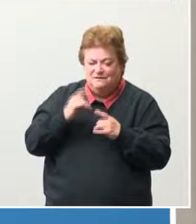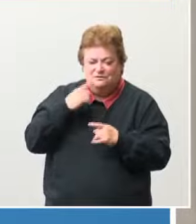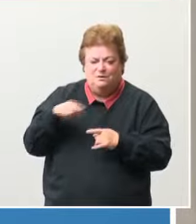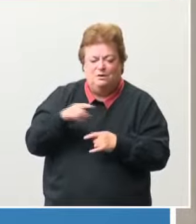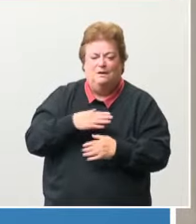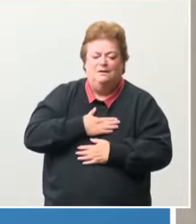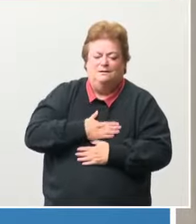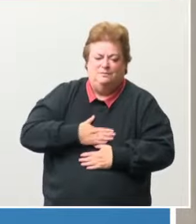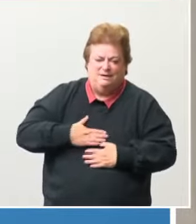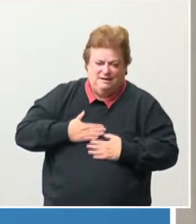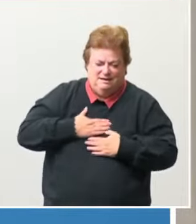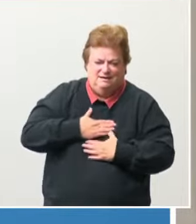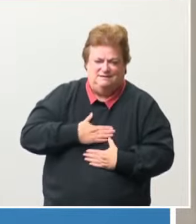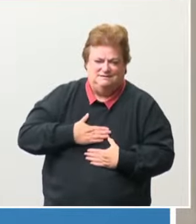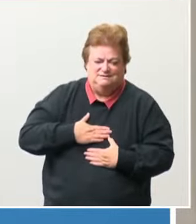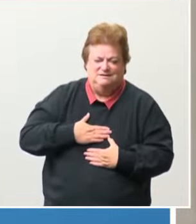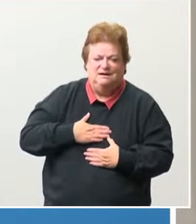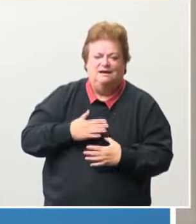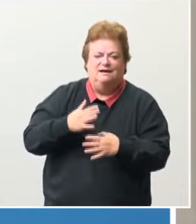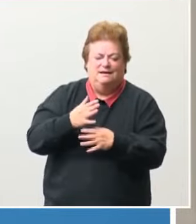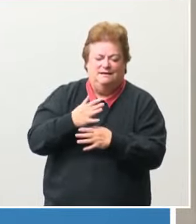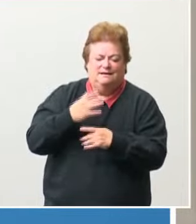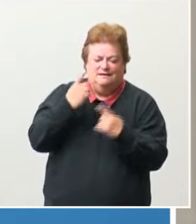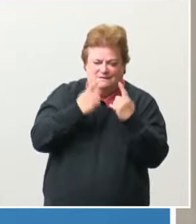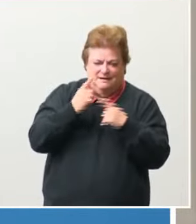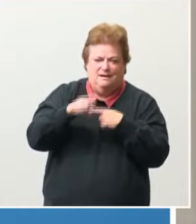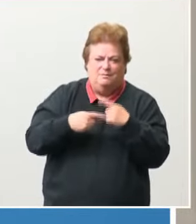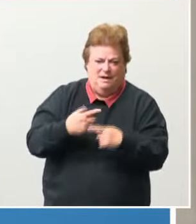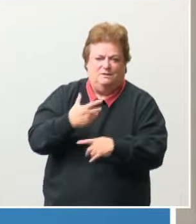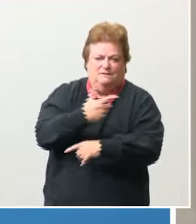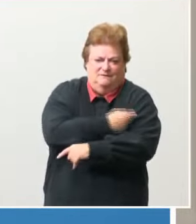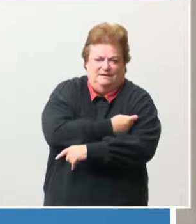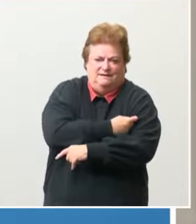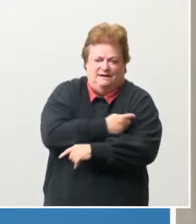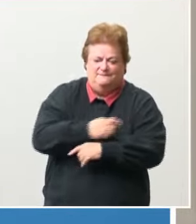already done so, please consider getting vaccinated.